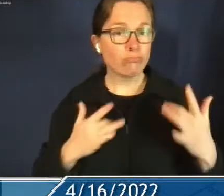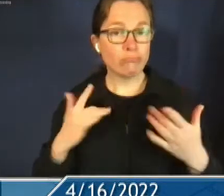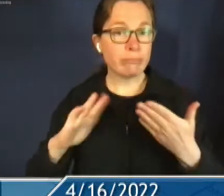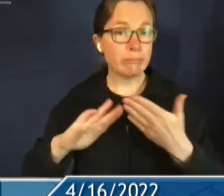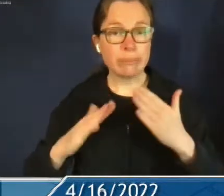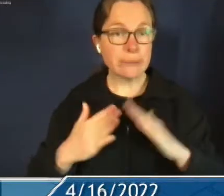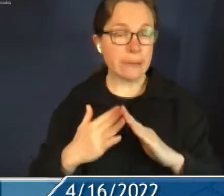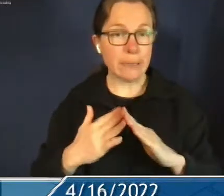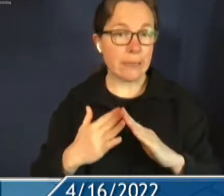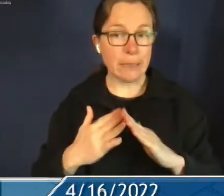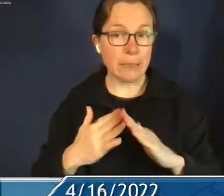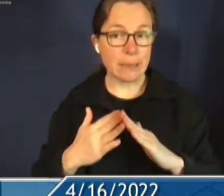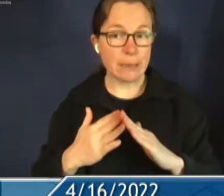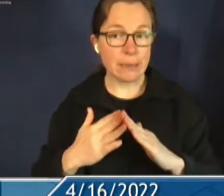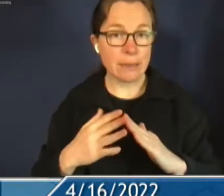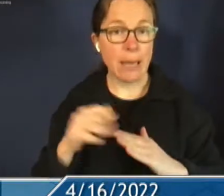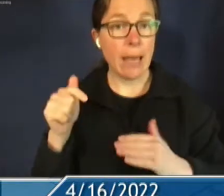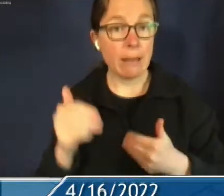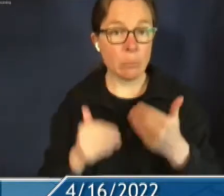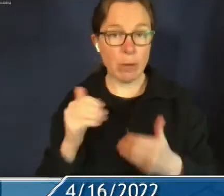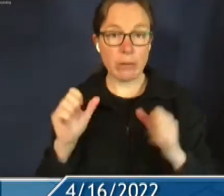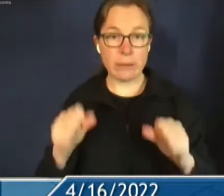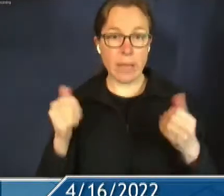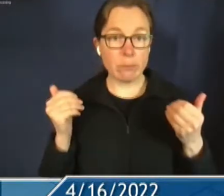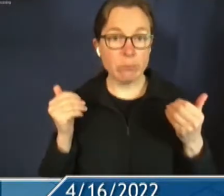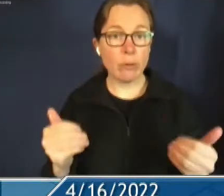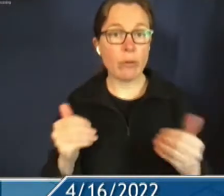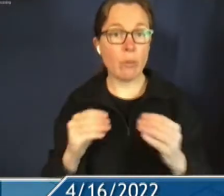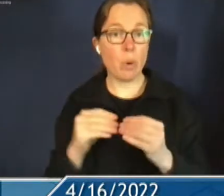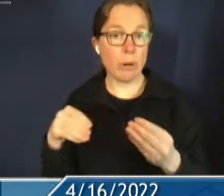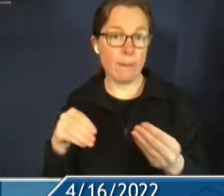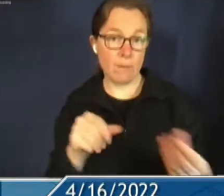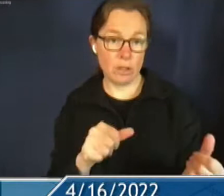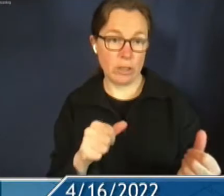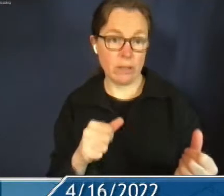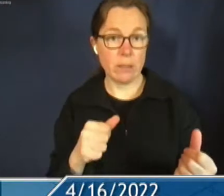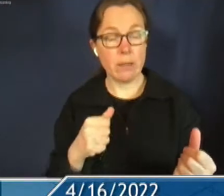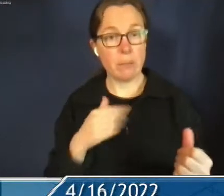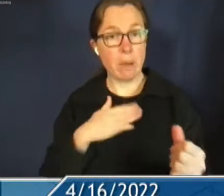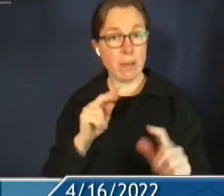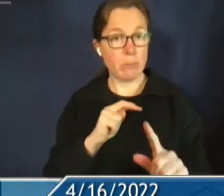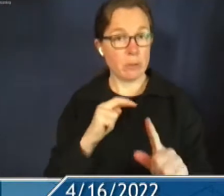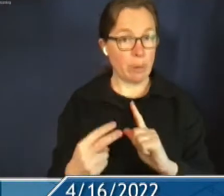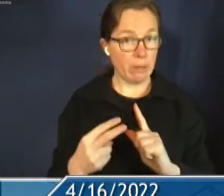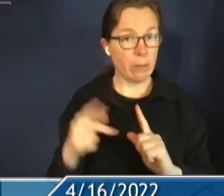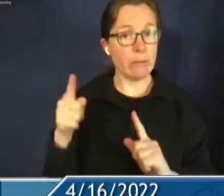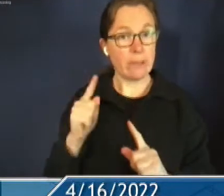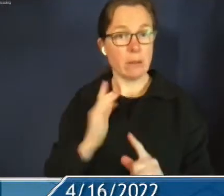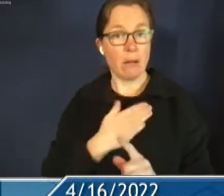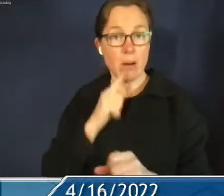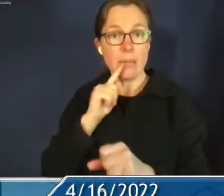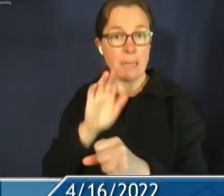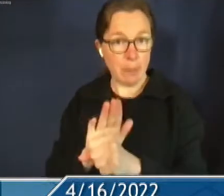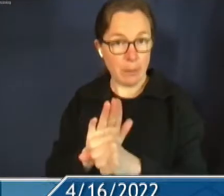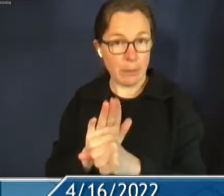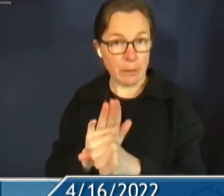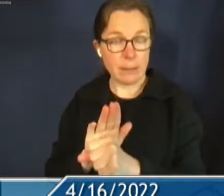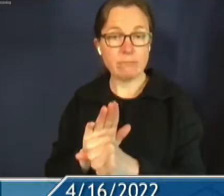move this process forward in a more efficient way. I look at it as an investment and not an